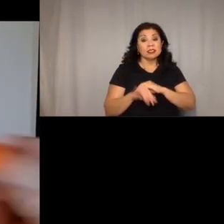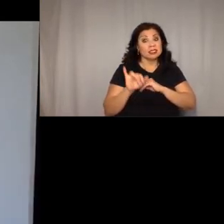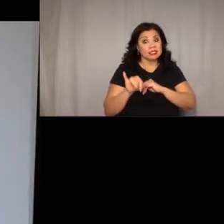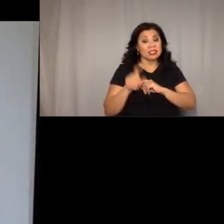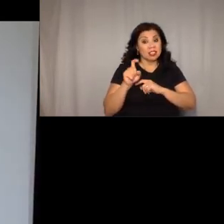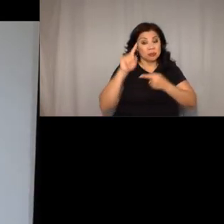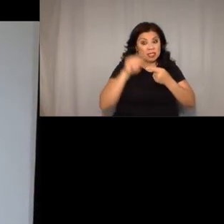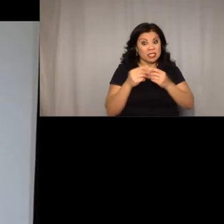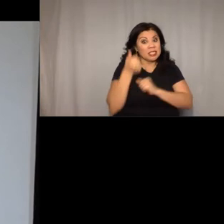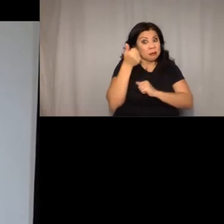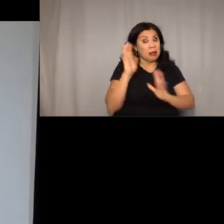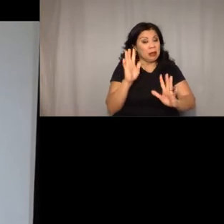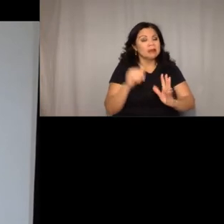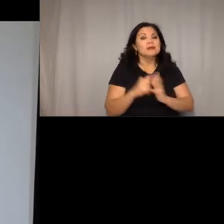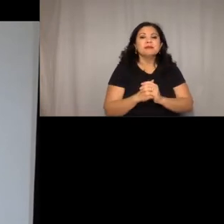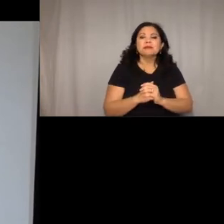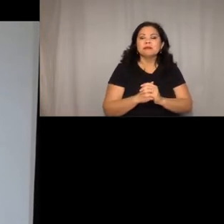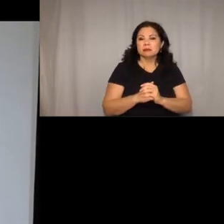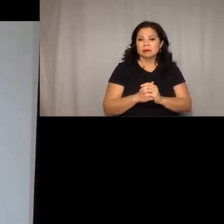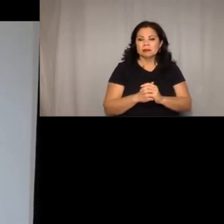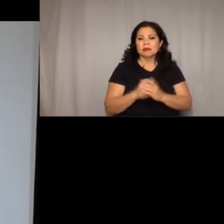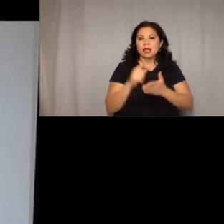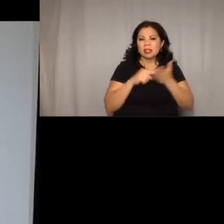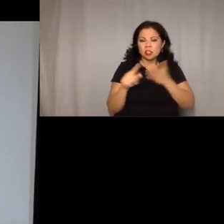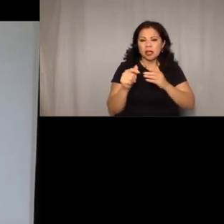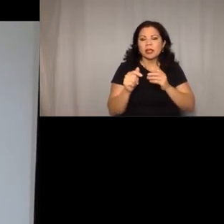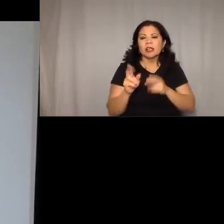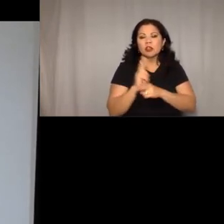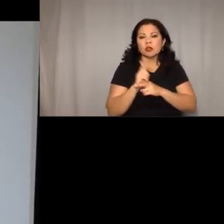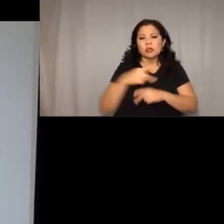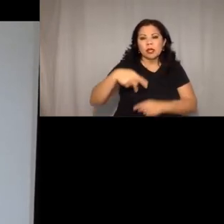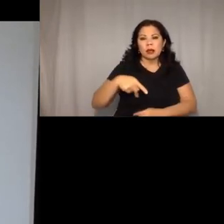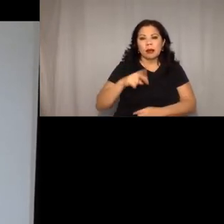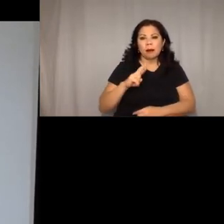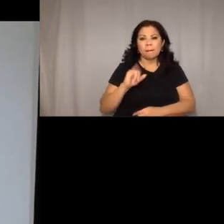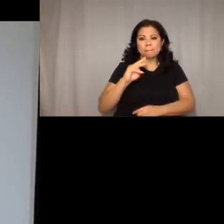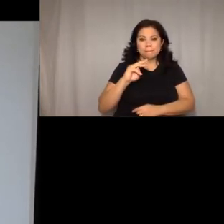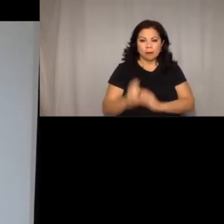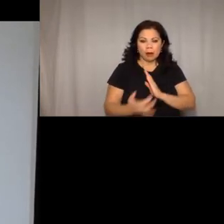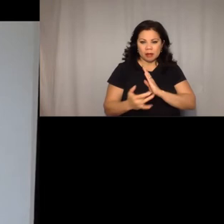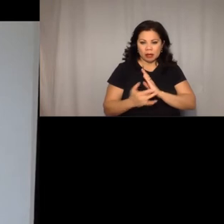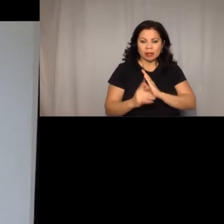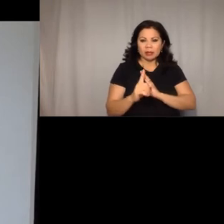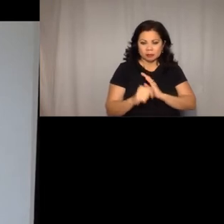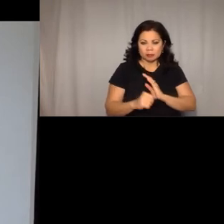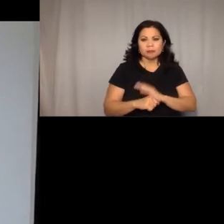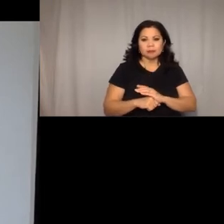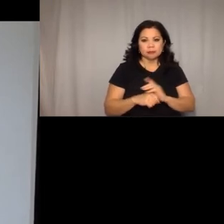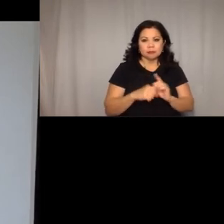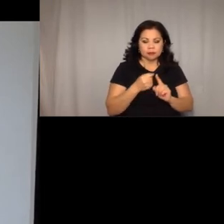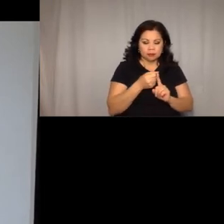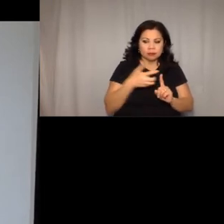should be simplified. Alright, well, if I'm not sure if it's simplified, using prime numbers can always